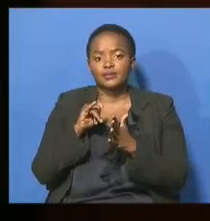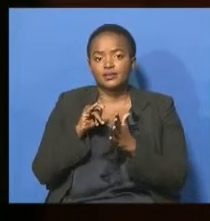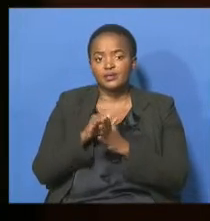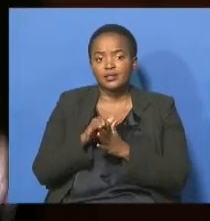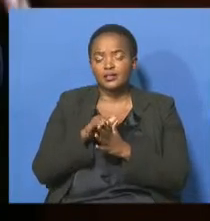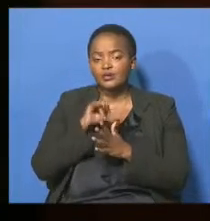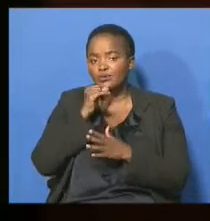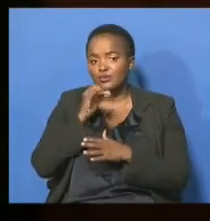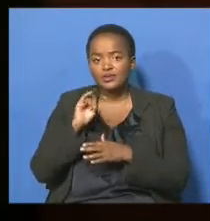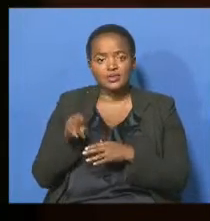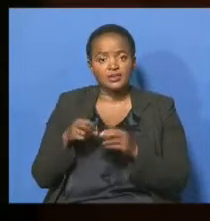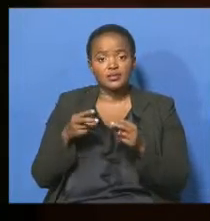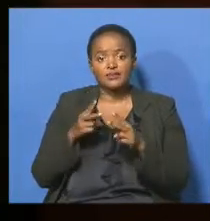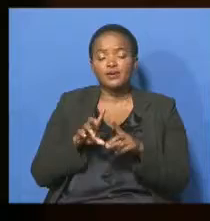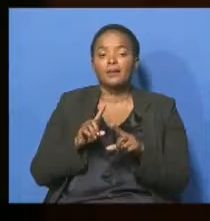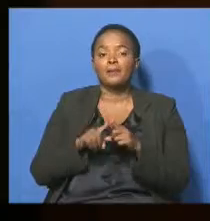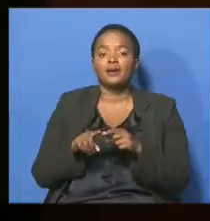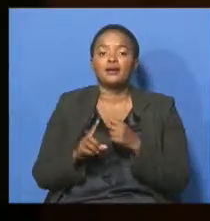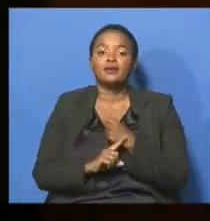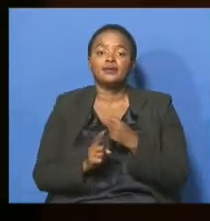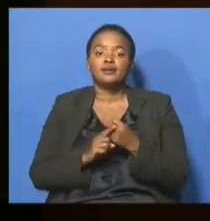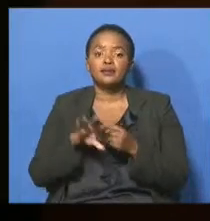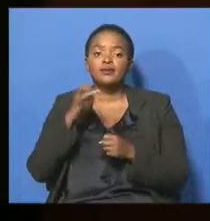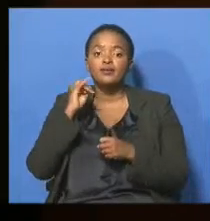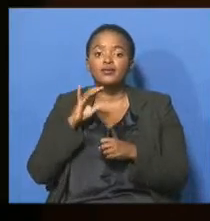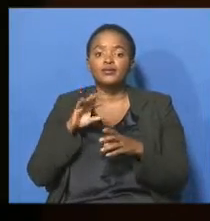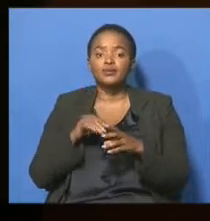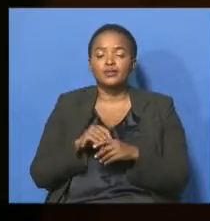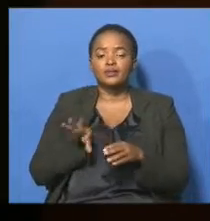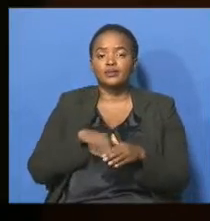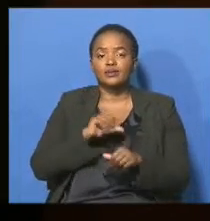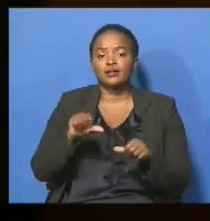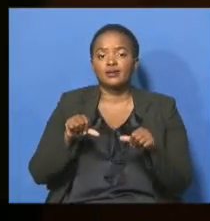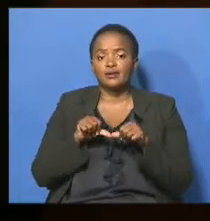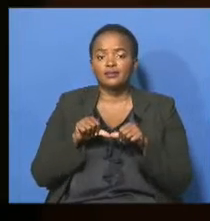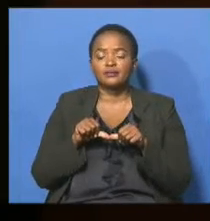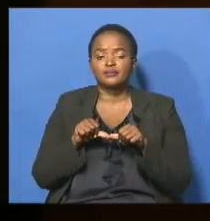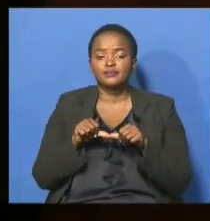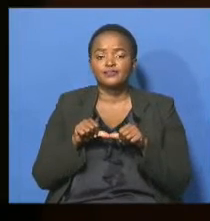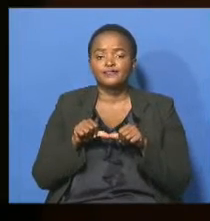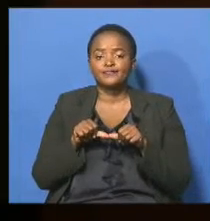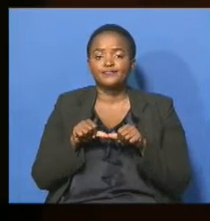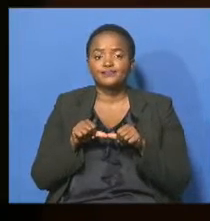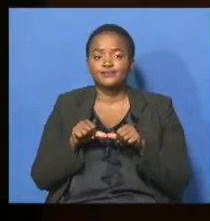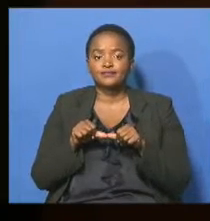only fight, but in crime issues in their totality.